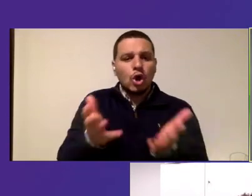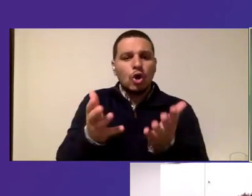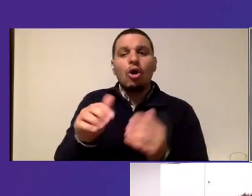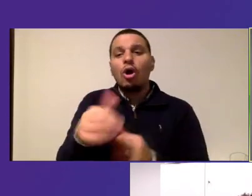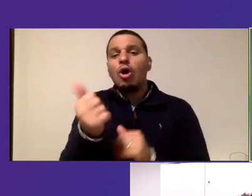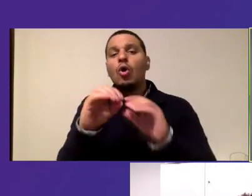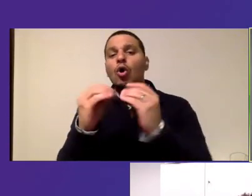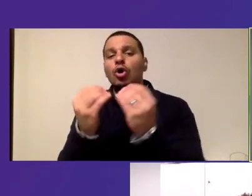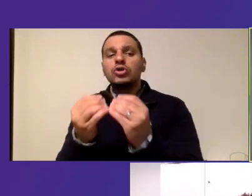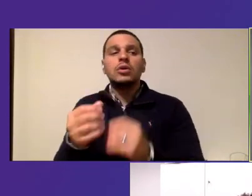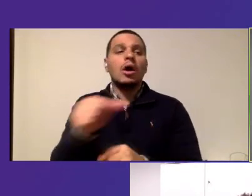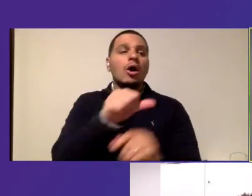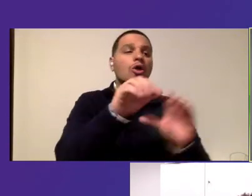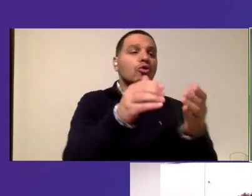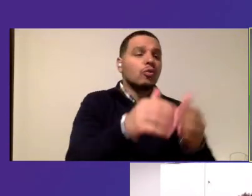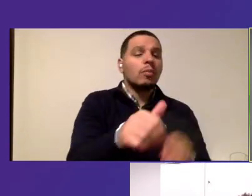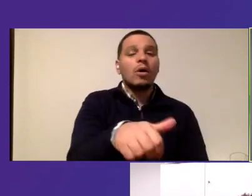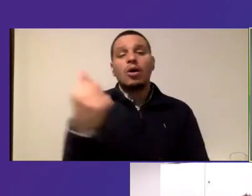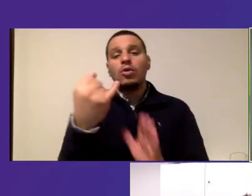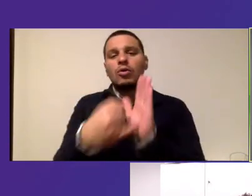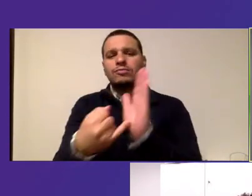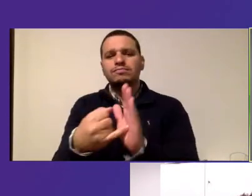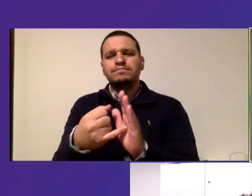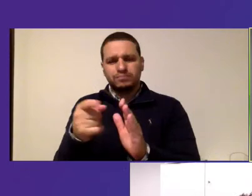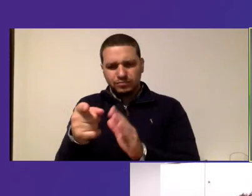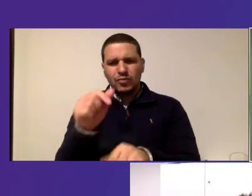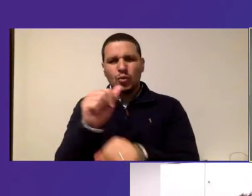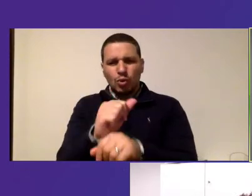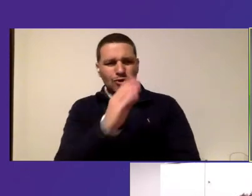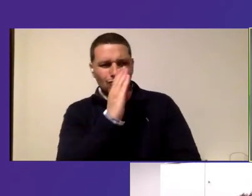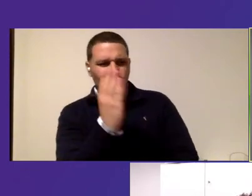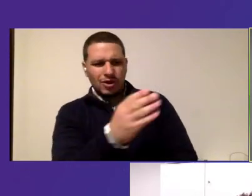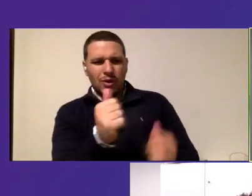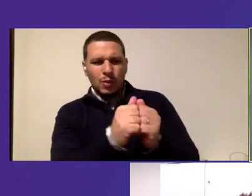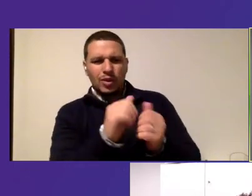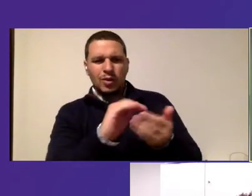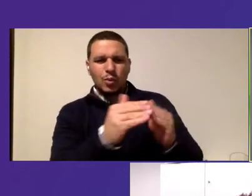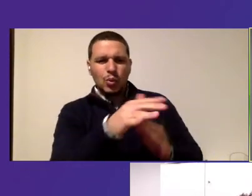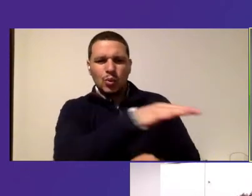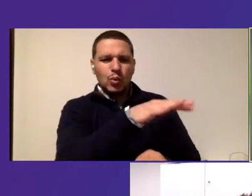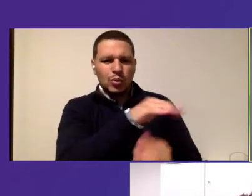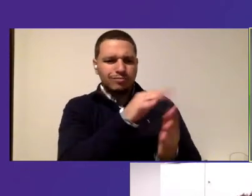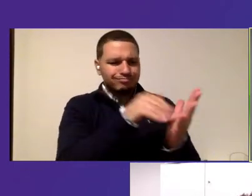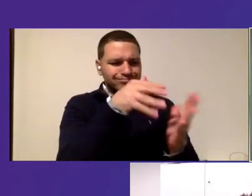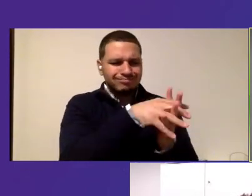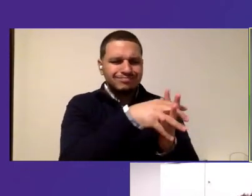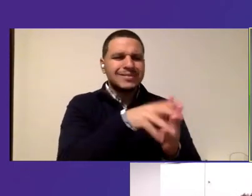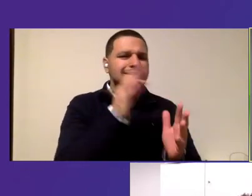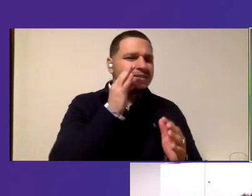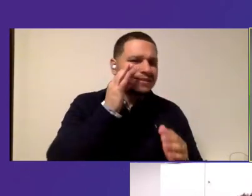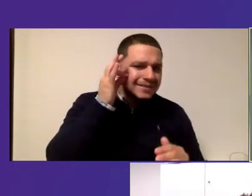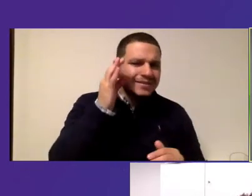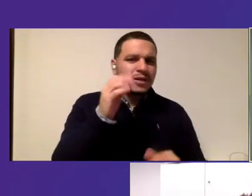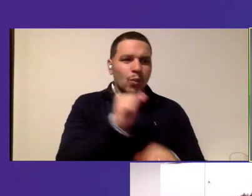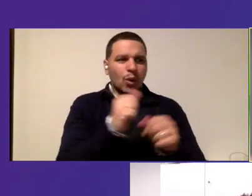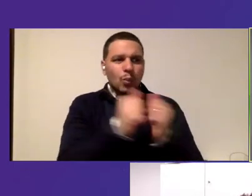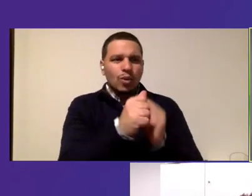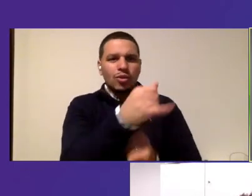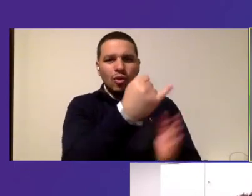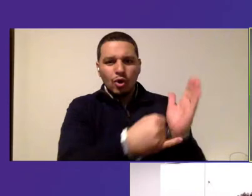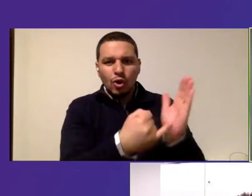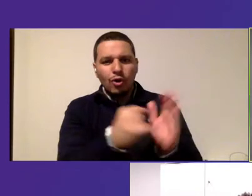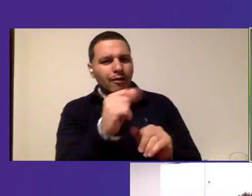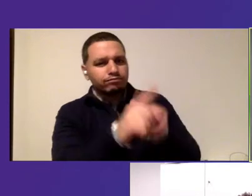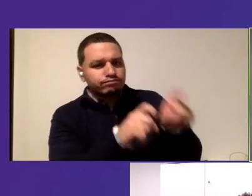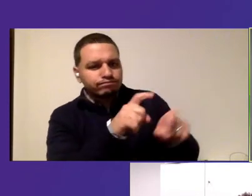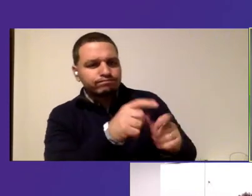and groups and artists to work directly with Lenape, Indigenous and American Indian, and our First Nations artists and